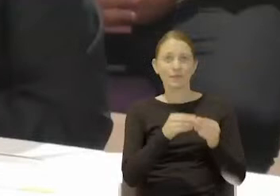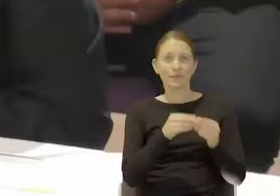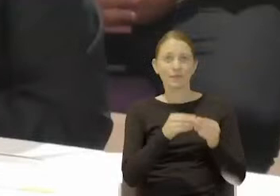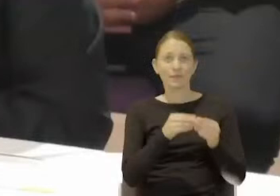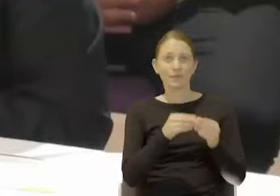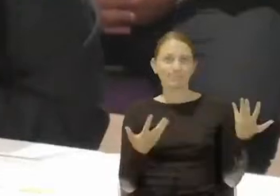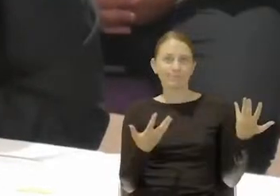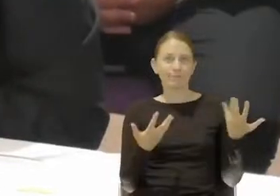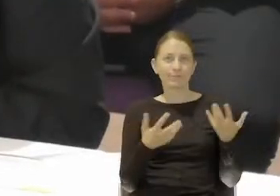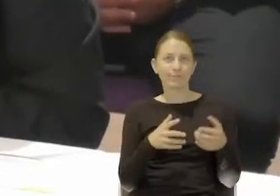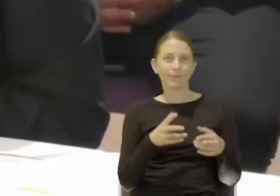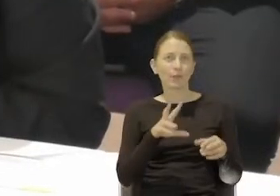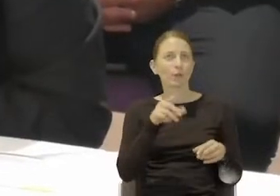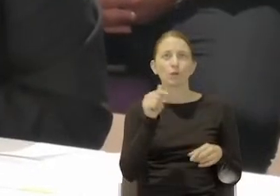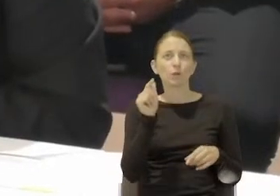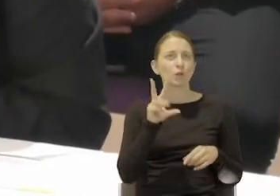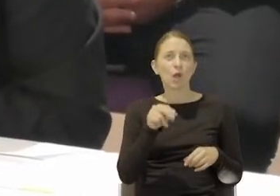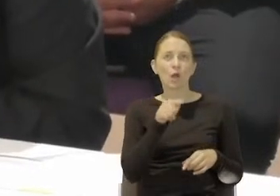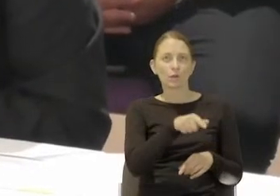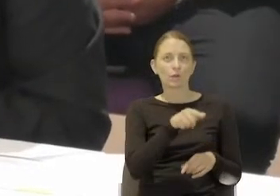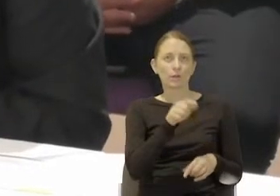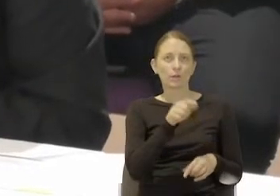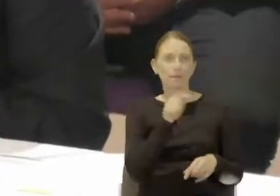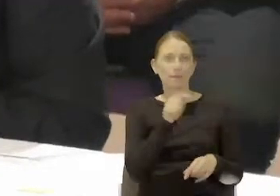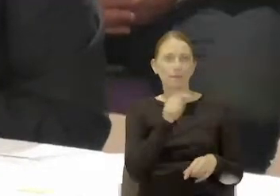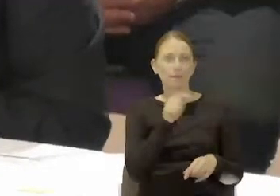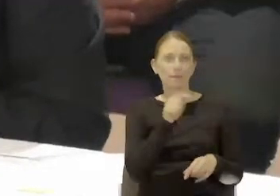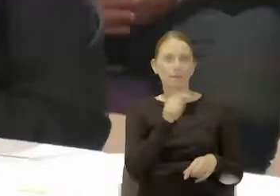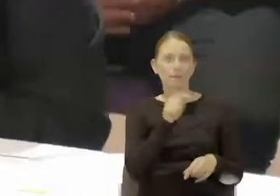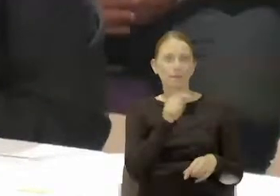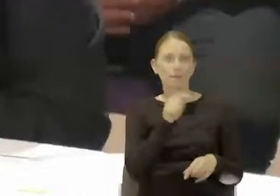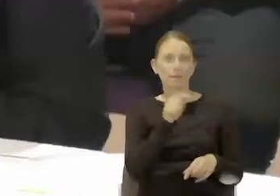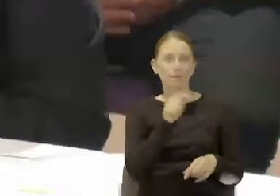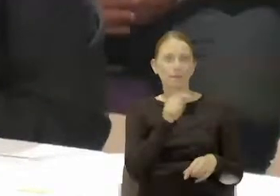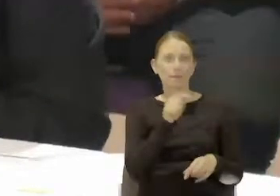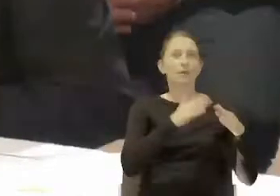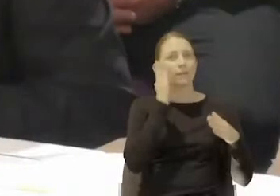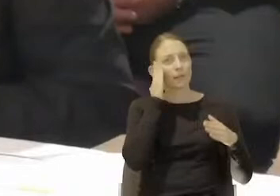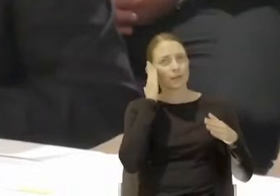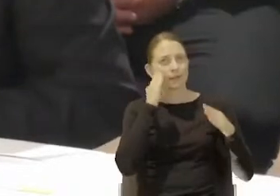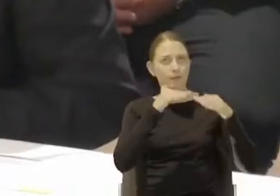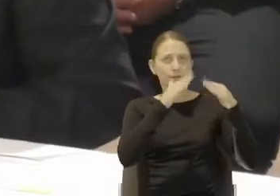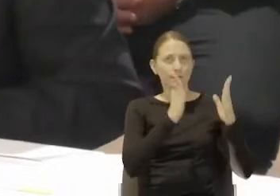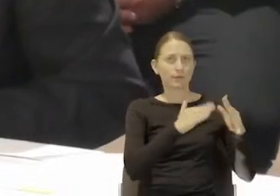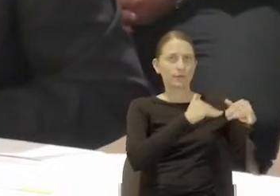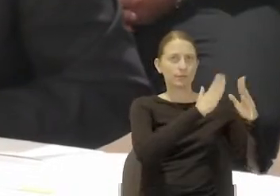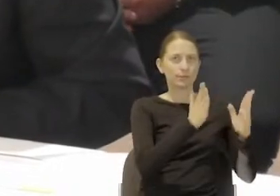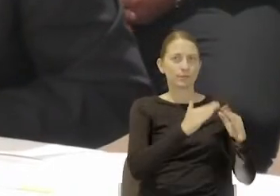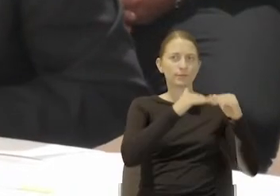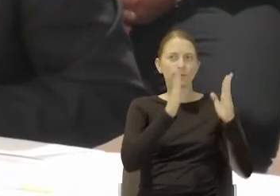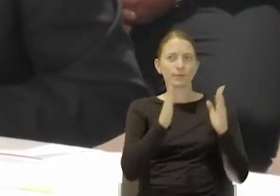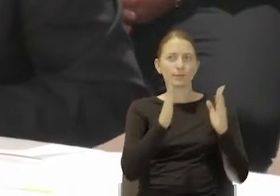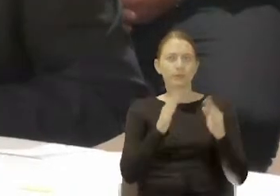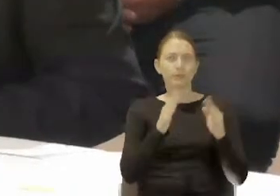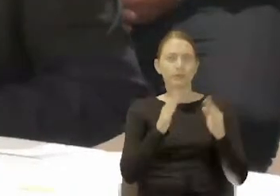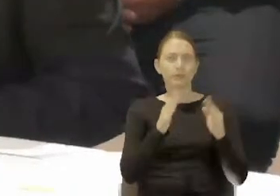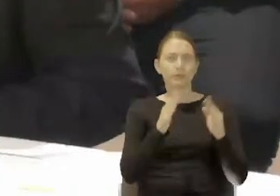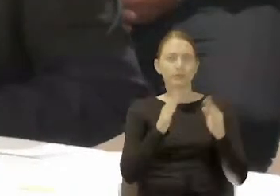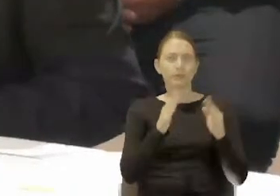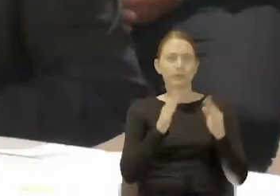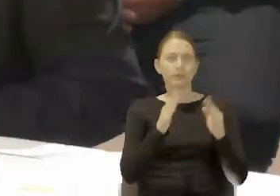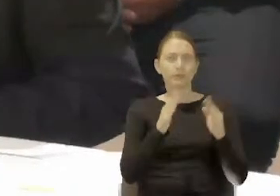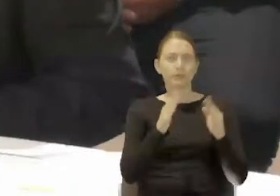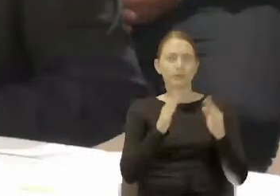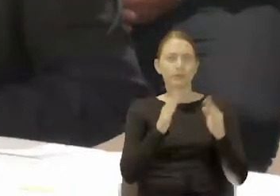In Argentina, we believe that there should be no differences between social housing and regular housing. Social housing